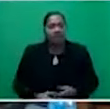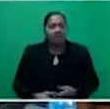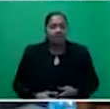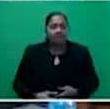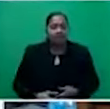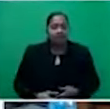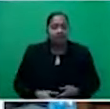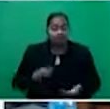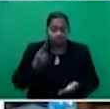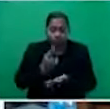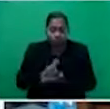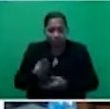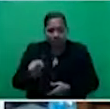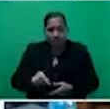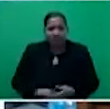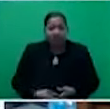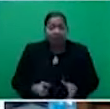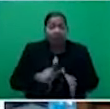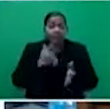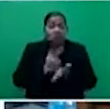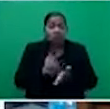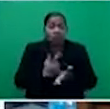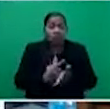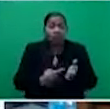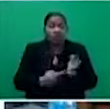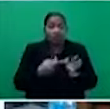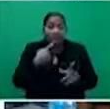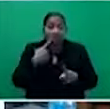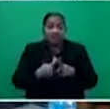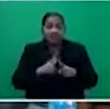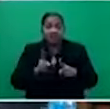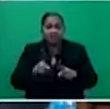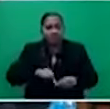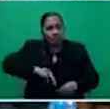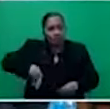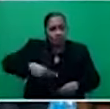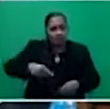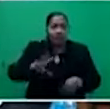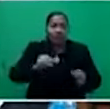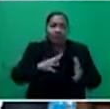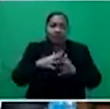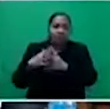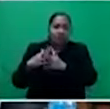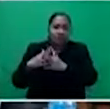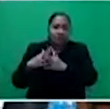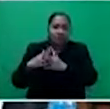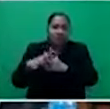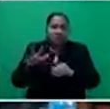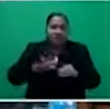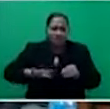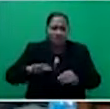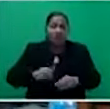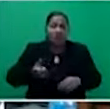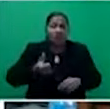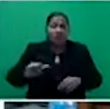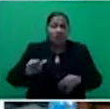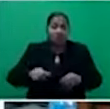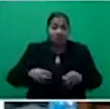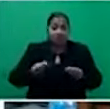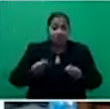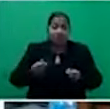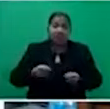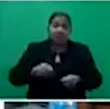taxation is derived from Suva, from the Western Division. But we use that money to cut a road in Tawake, in Undu Point, give